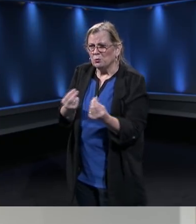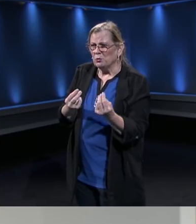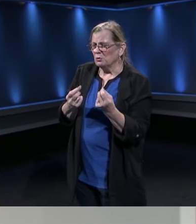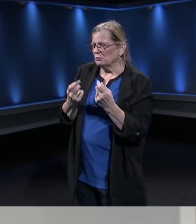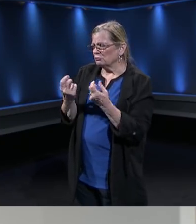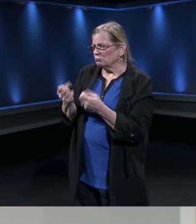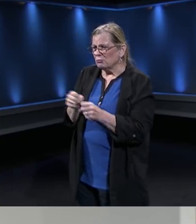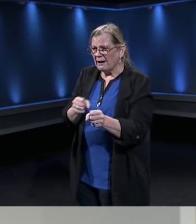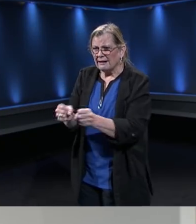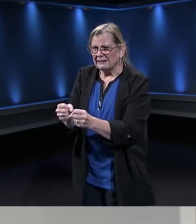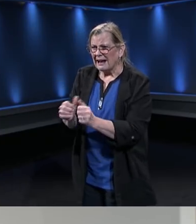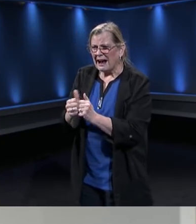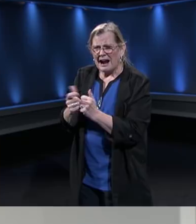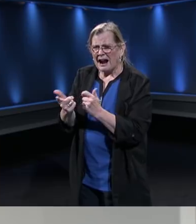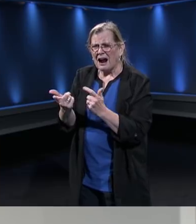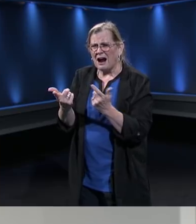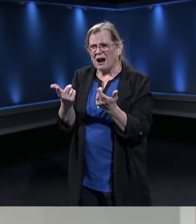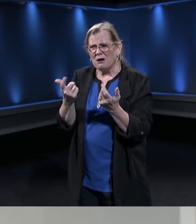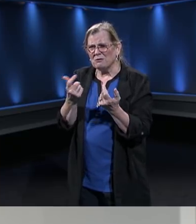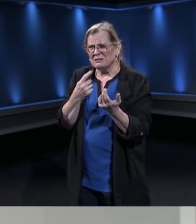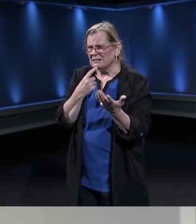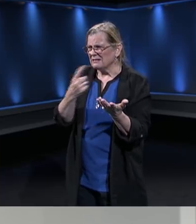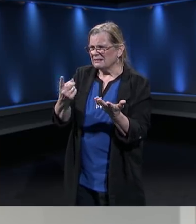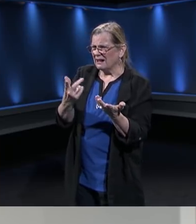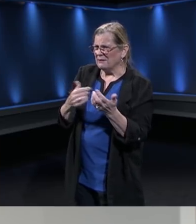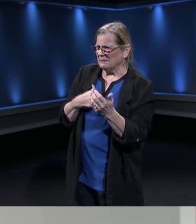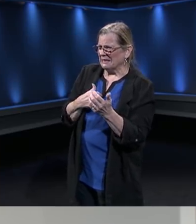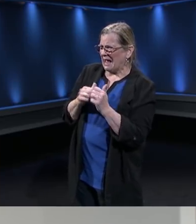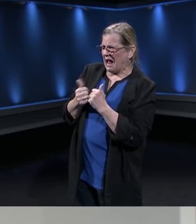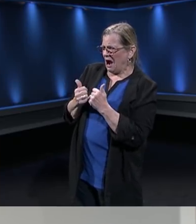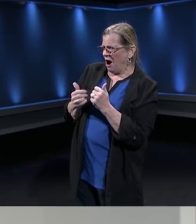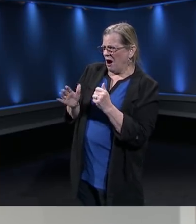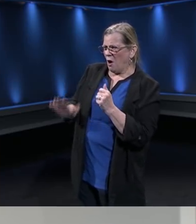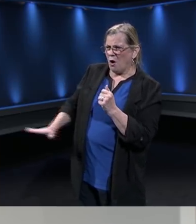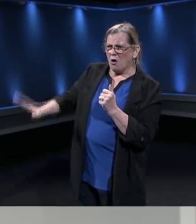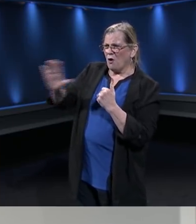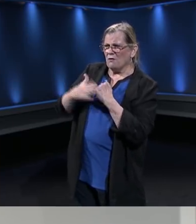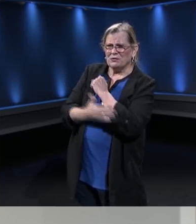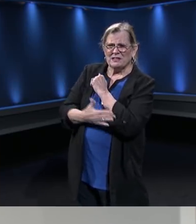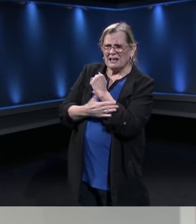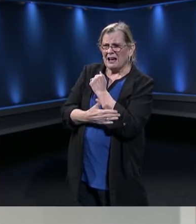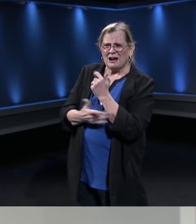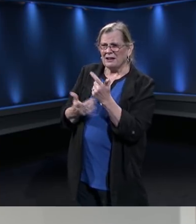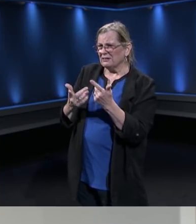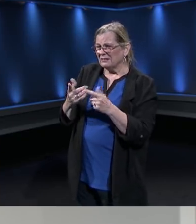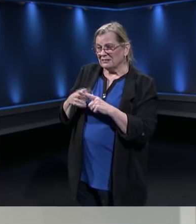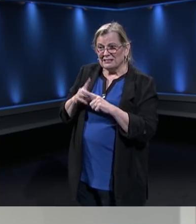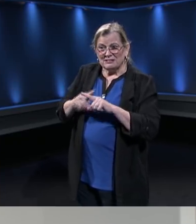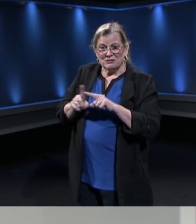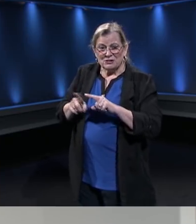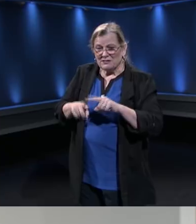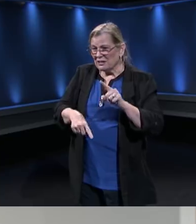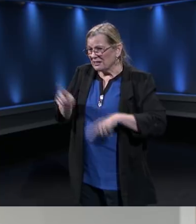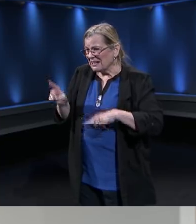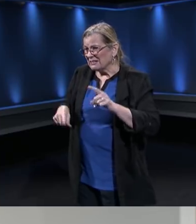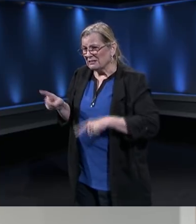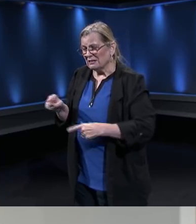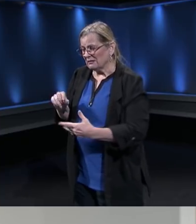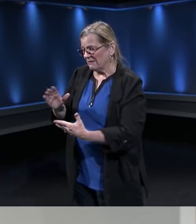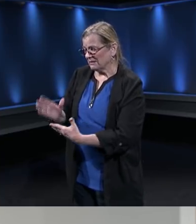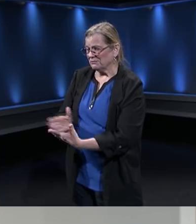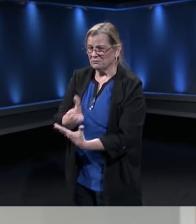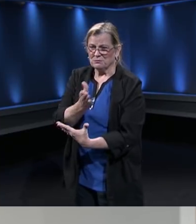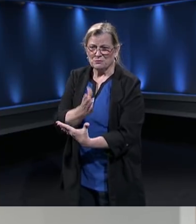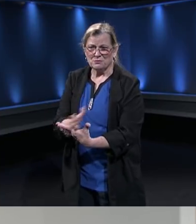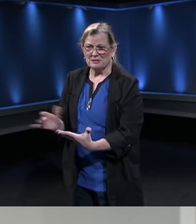now in our country, I think all of us, at, again, various levels, it's on a continuum based on personal experiences,